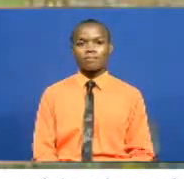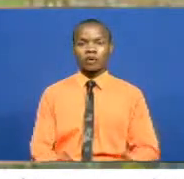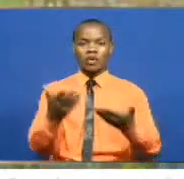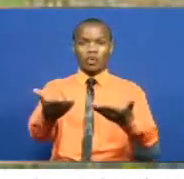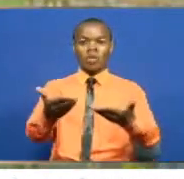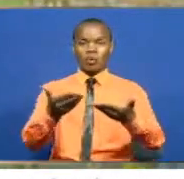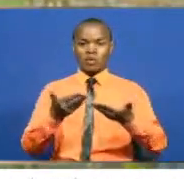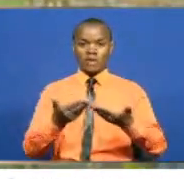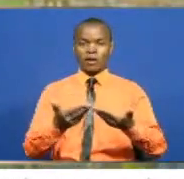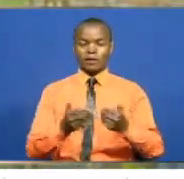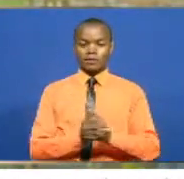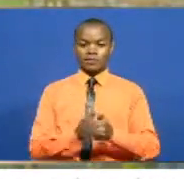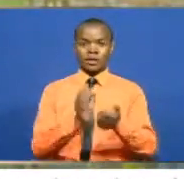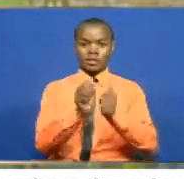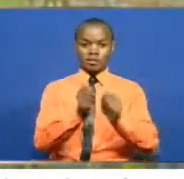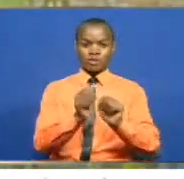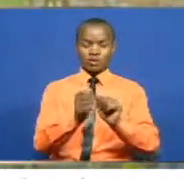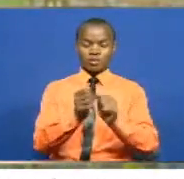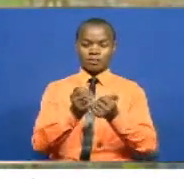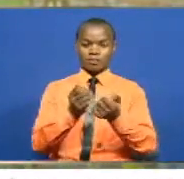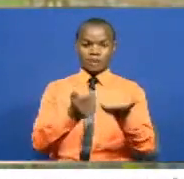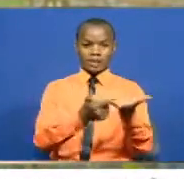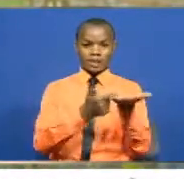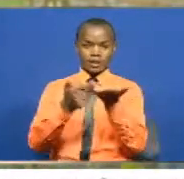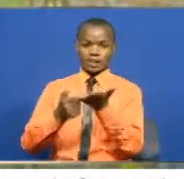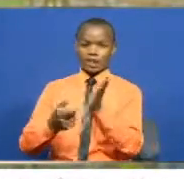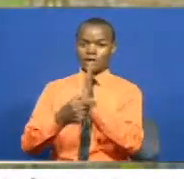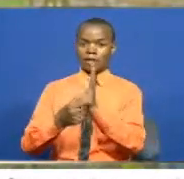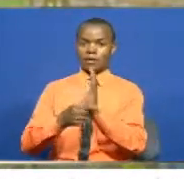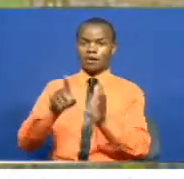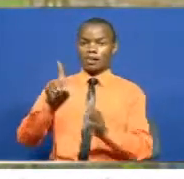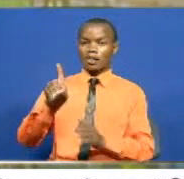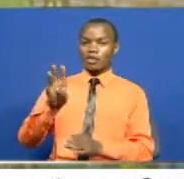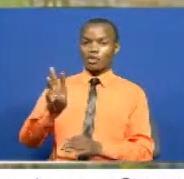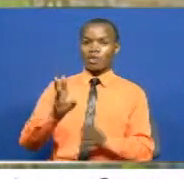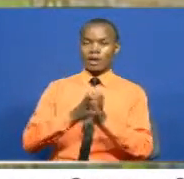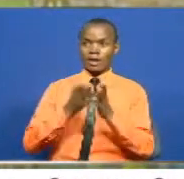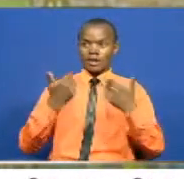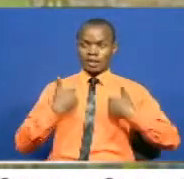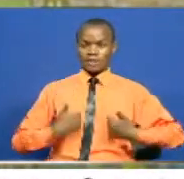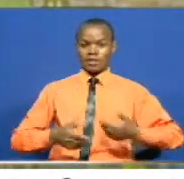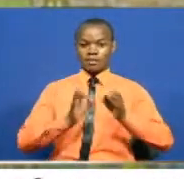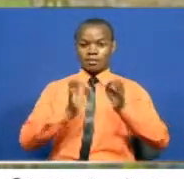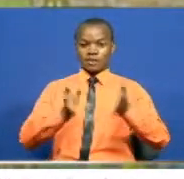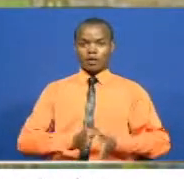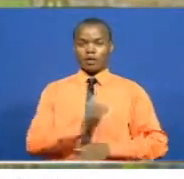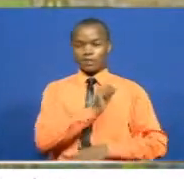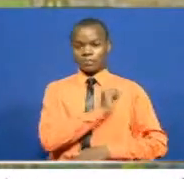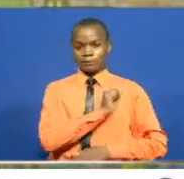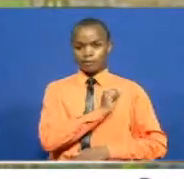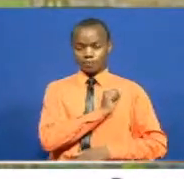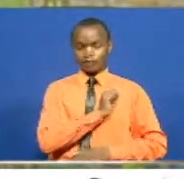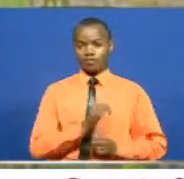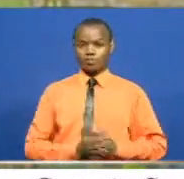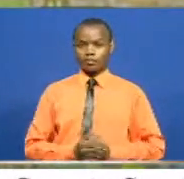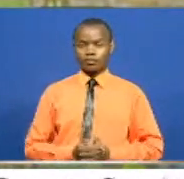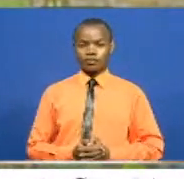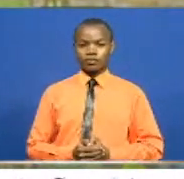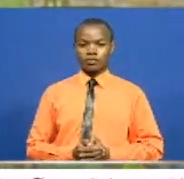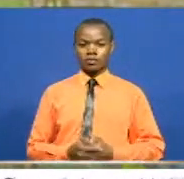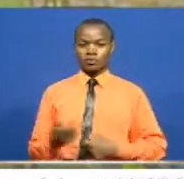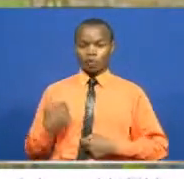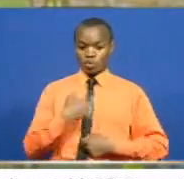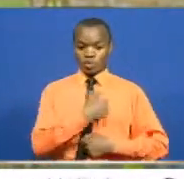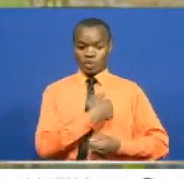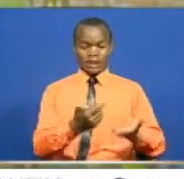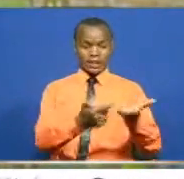And welcome back to Sports Check this Monday morning. My name is Daniel Wahome. Our sign language interpreter is Simon Karutha. And we are in